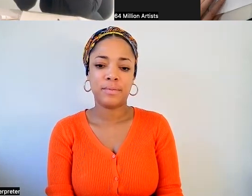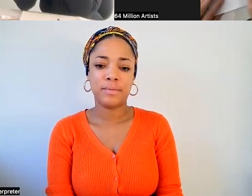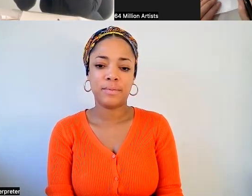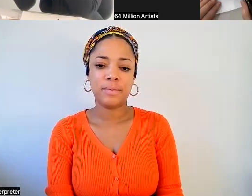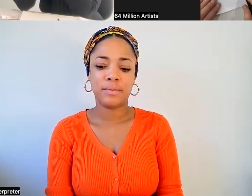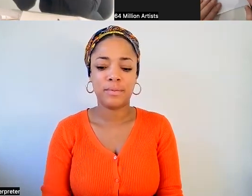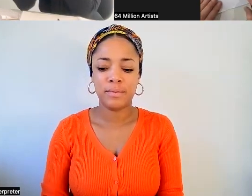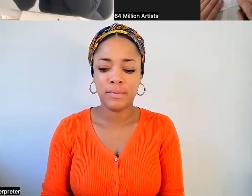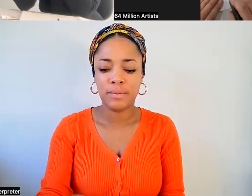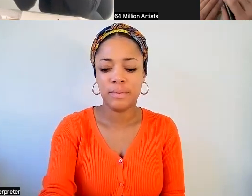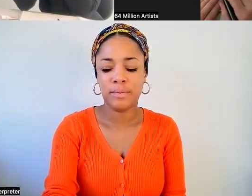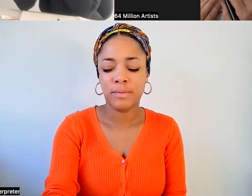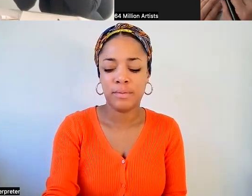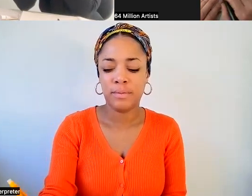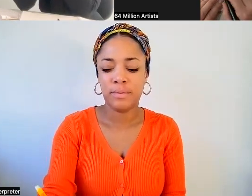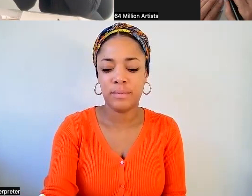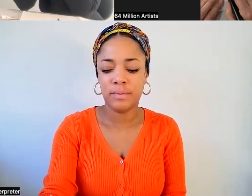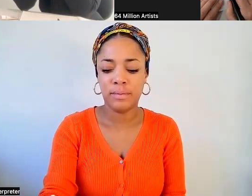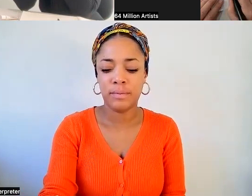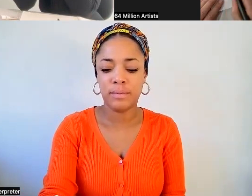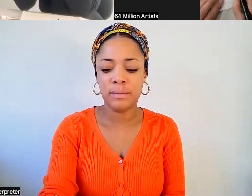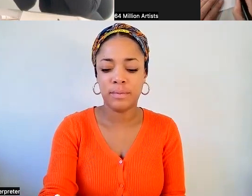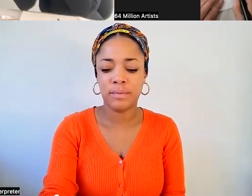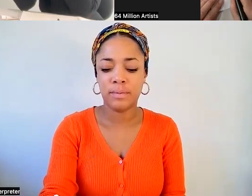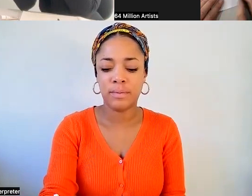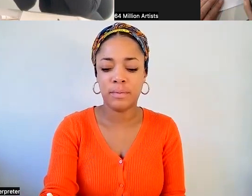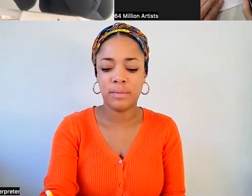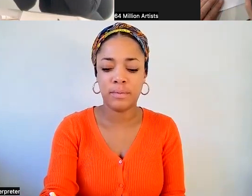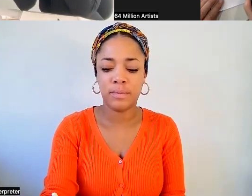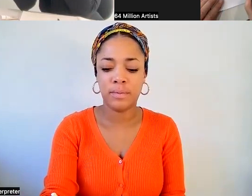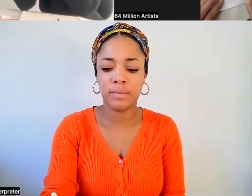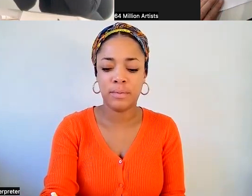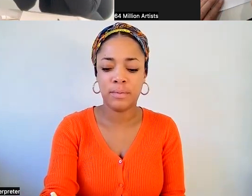So they're there, and then can't sleep.